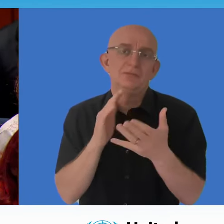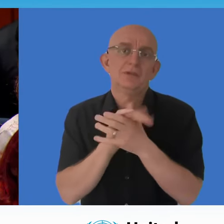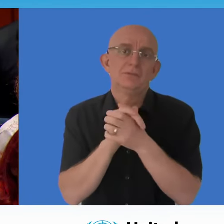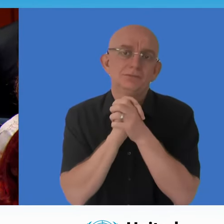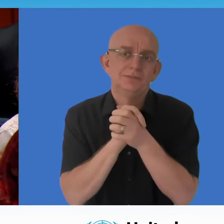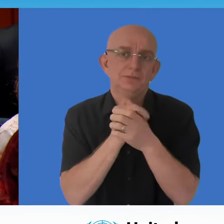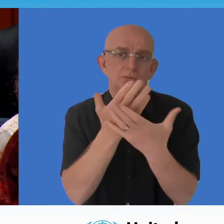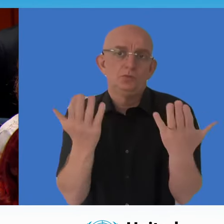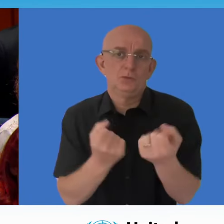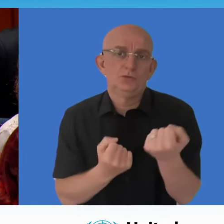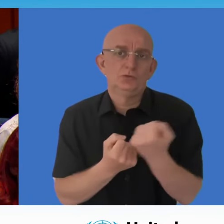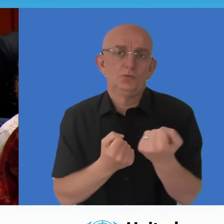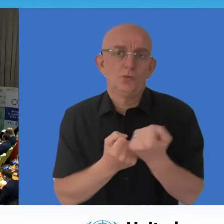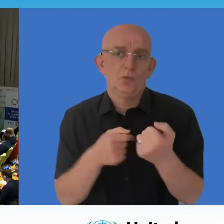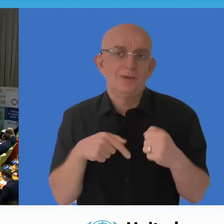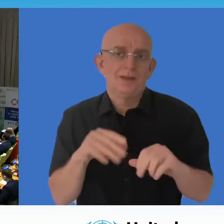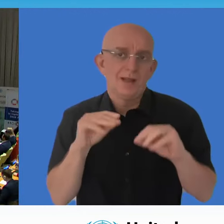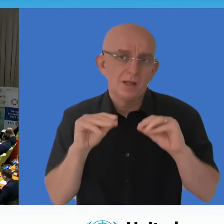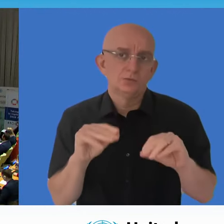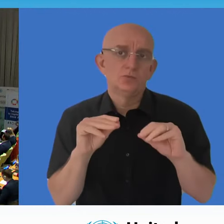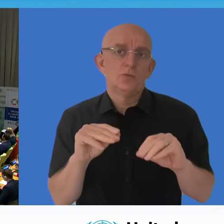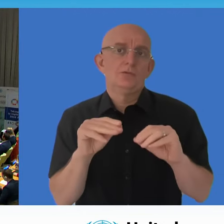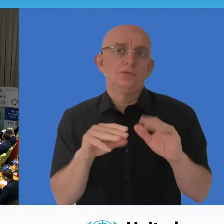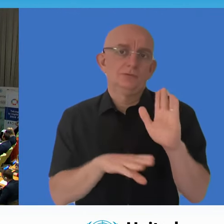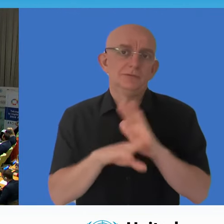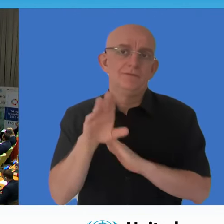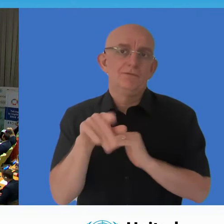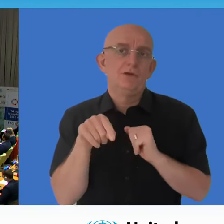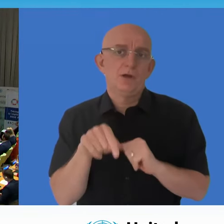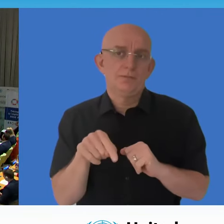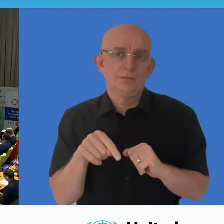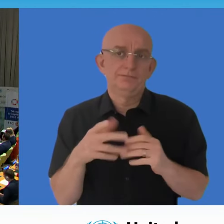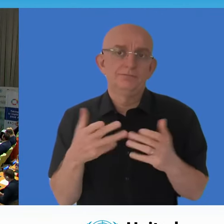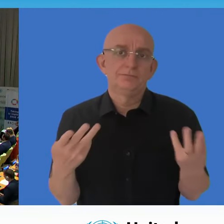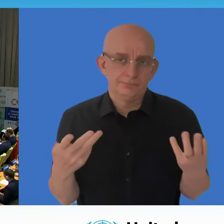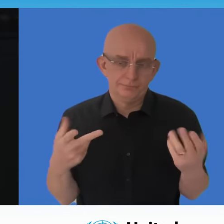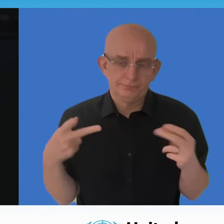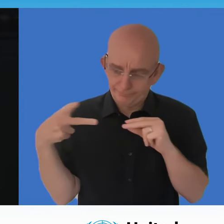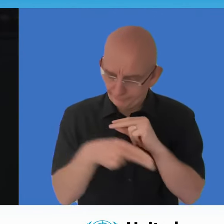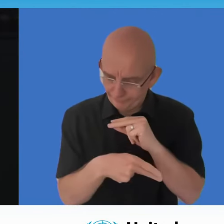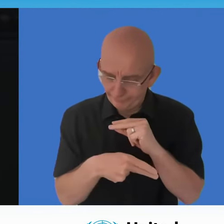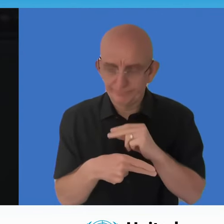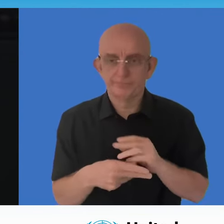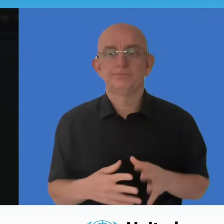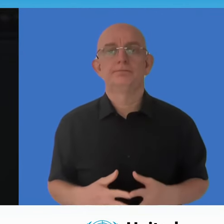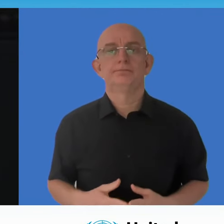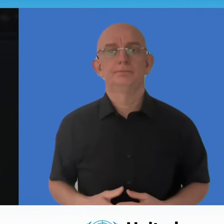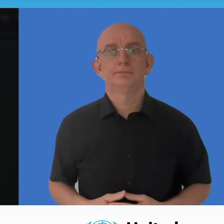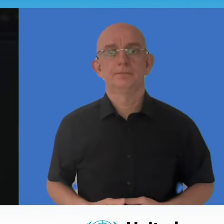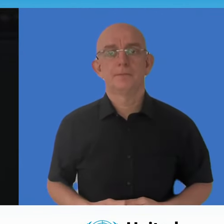And the microphone was cut off. Thank you so much.